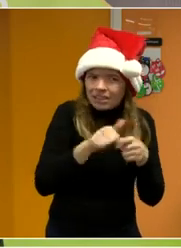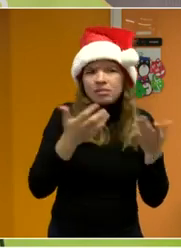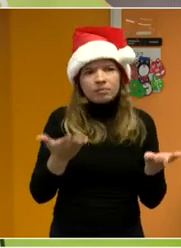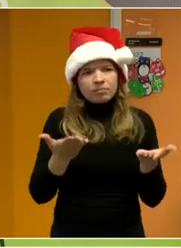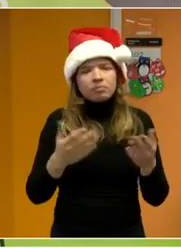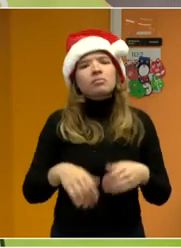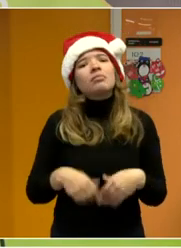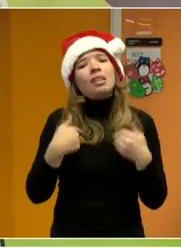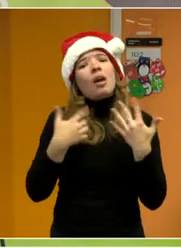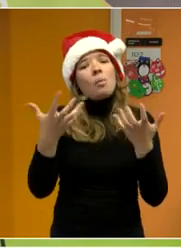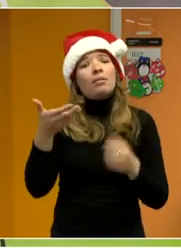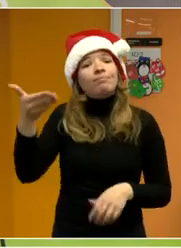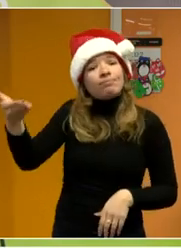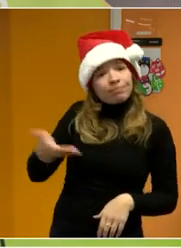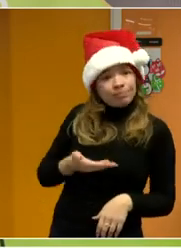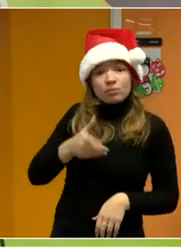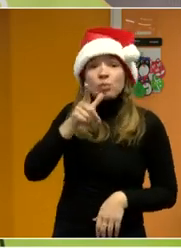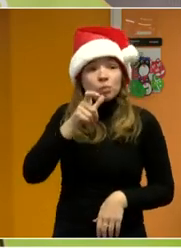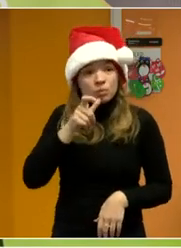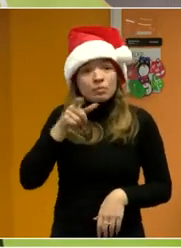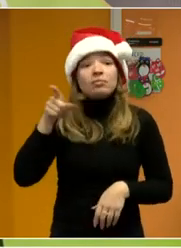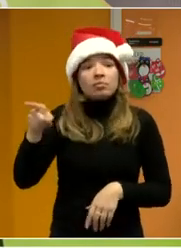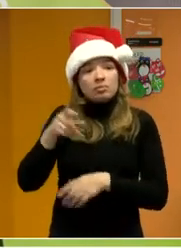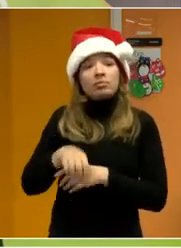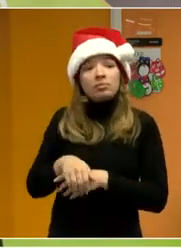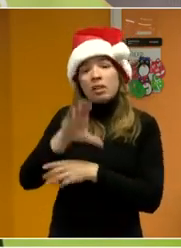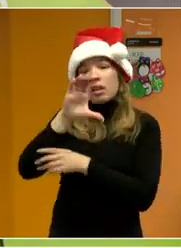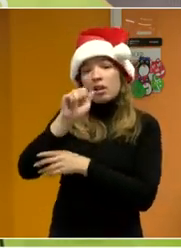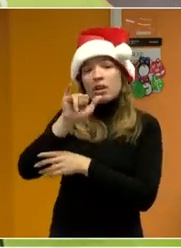Director Carnes for further remarks.